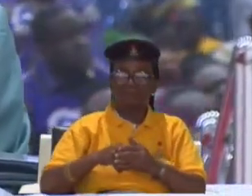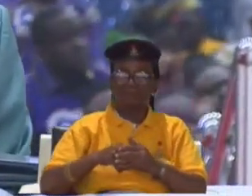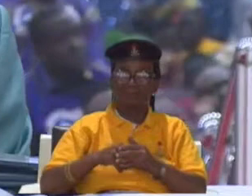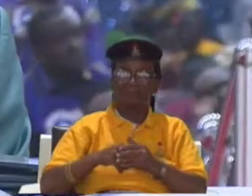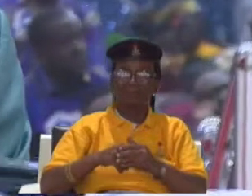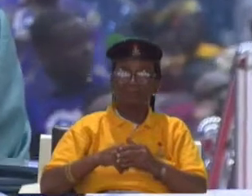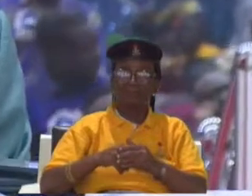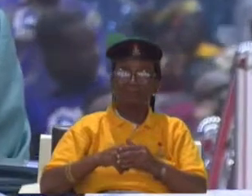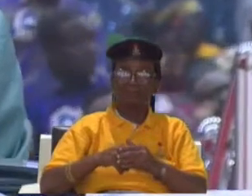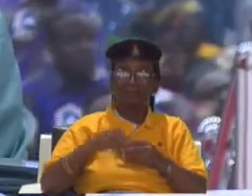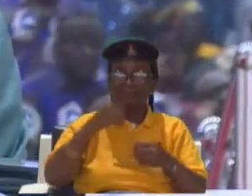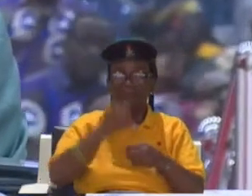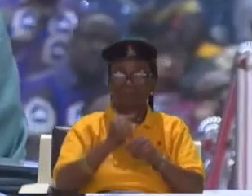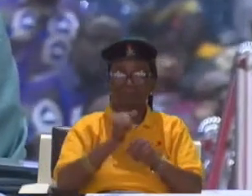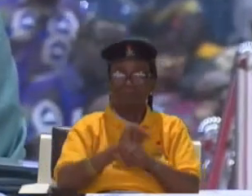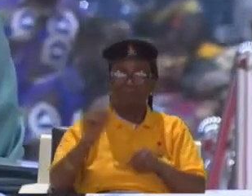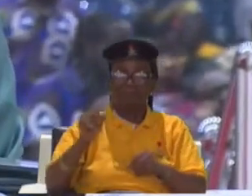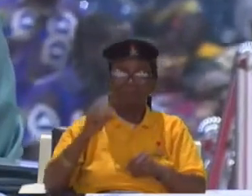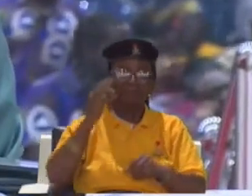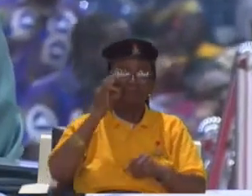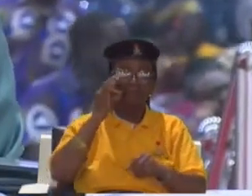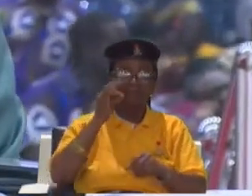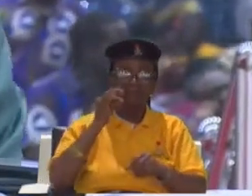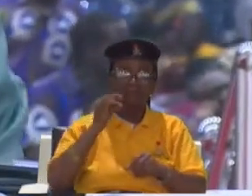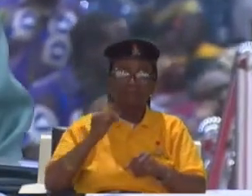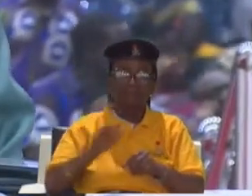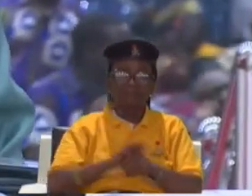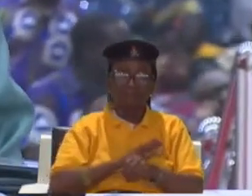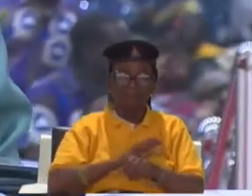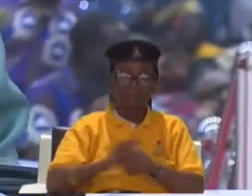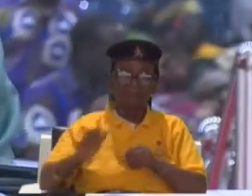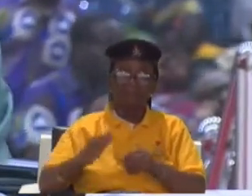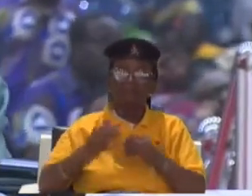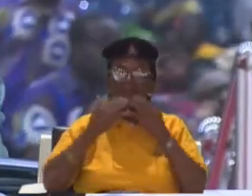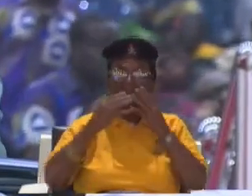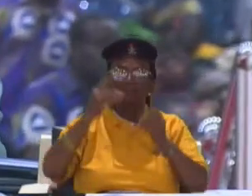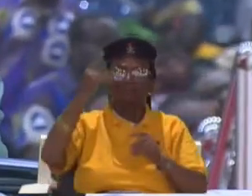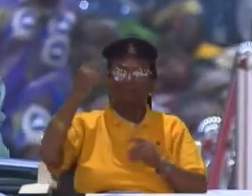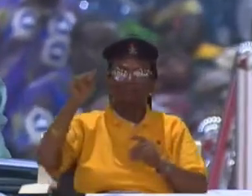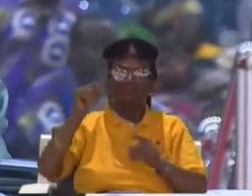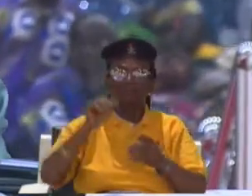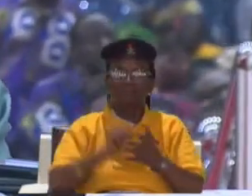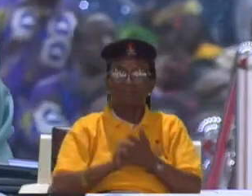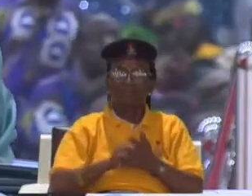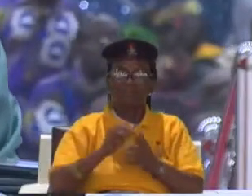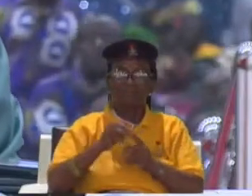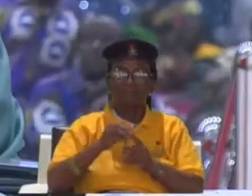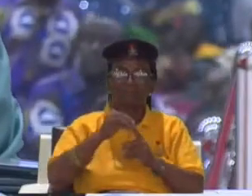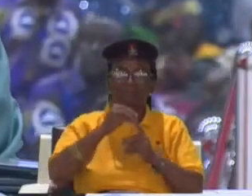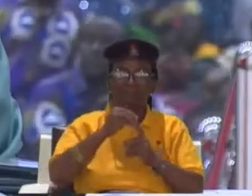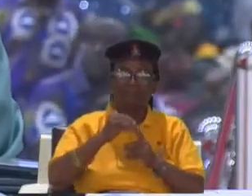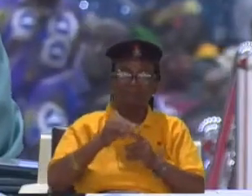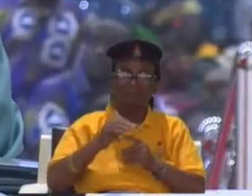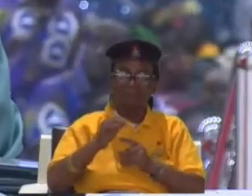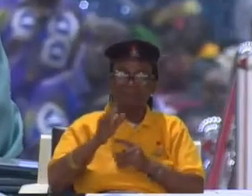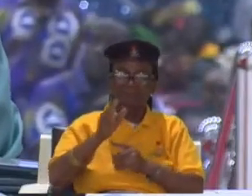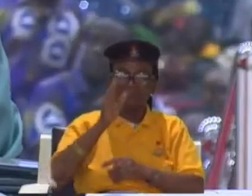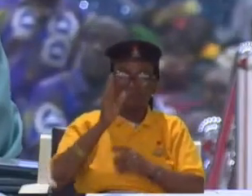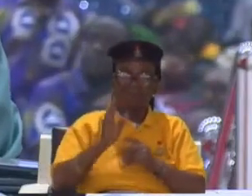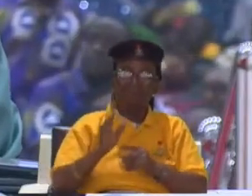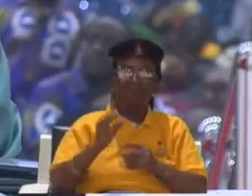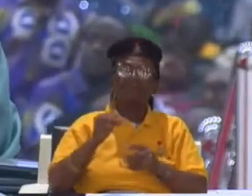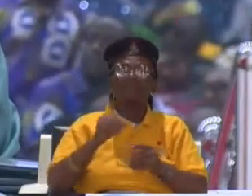Making the barren fruitful. Thank you for that special anointing in the Redeemed Christian